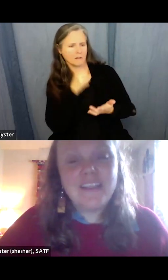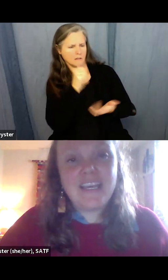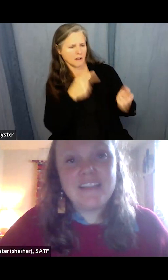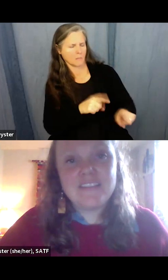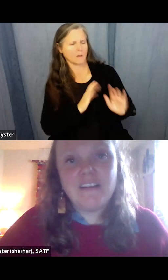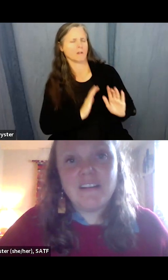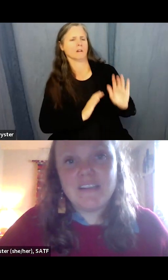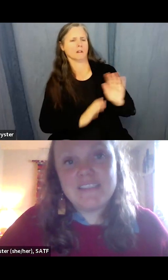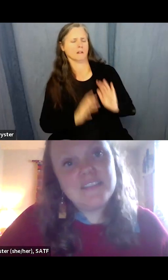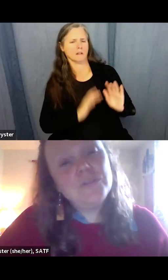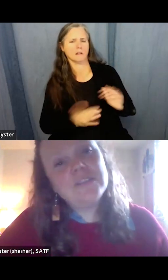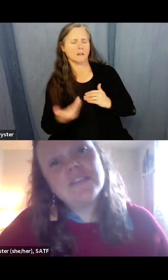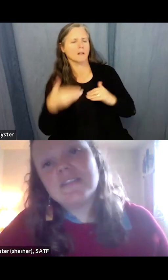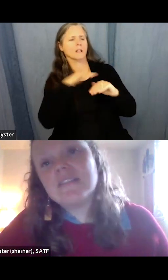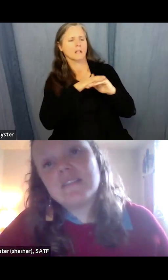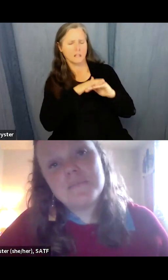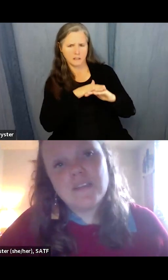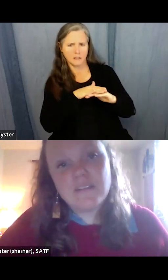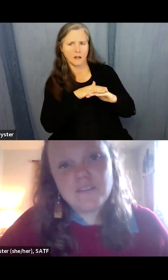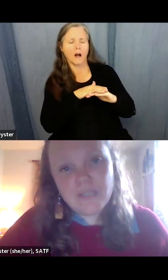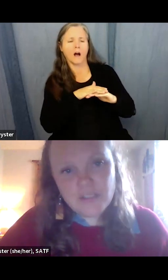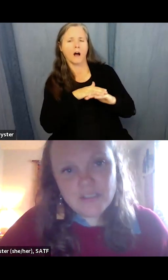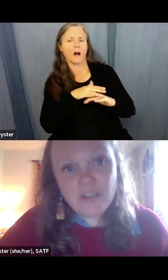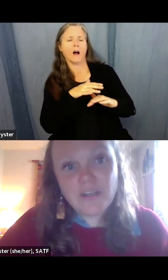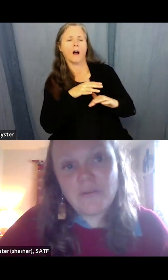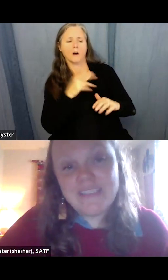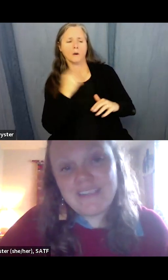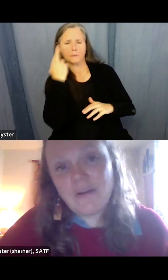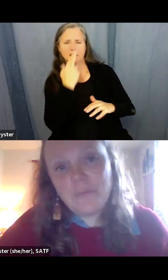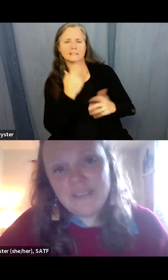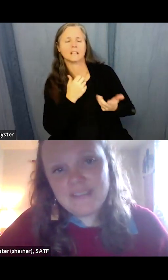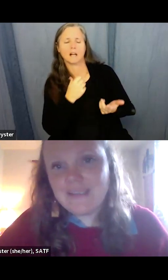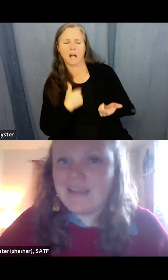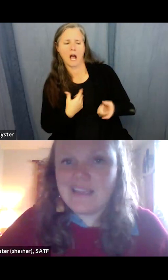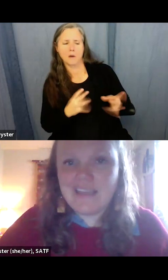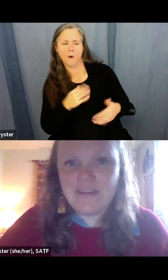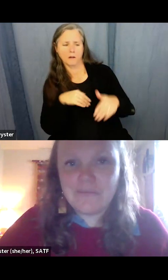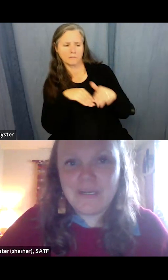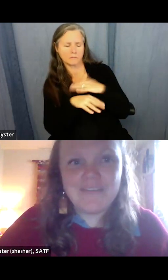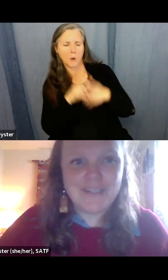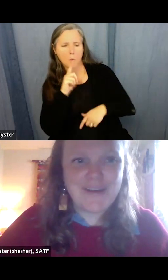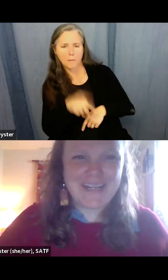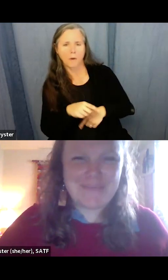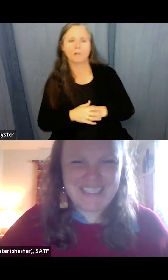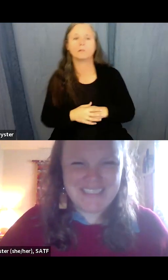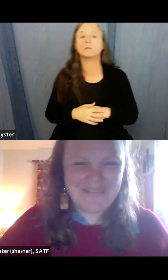expect that our institutions, our systems, our structures are going to help us, and then whatever our expectation of